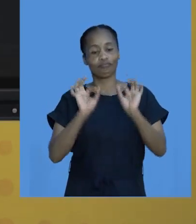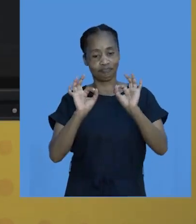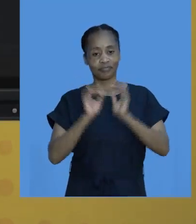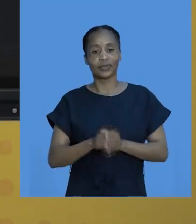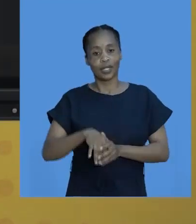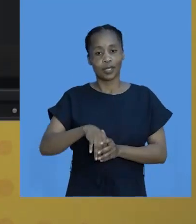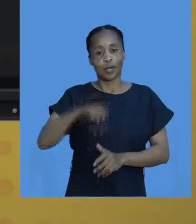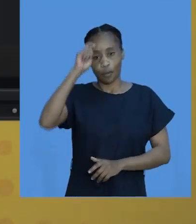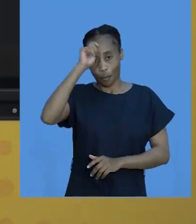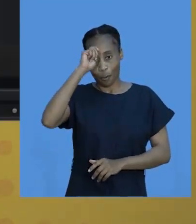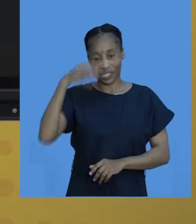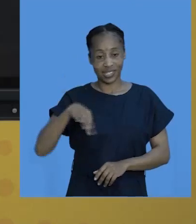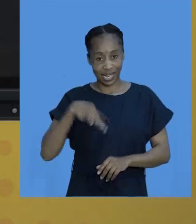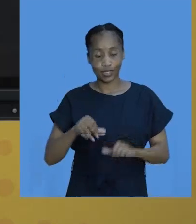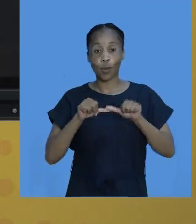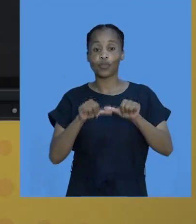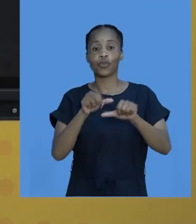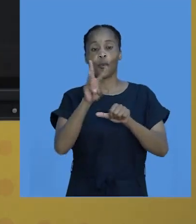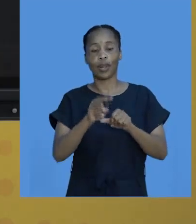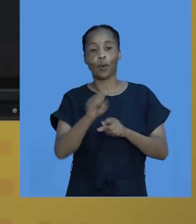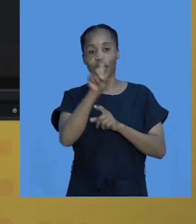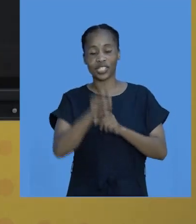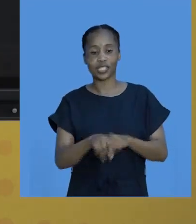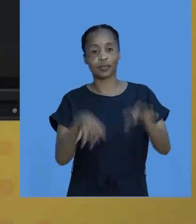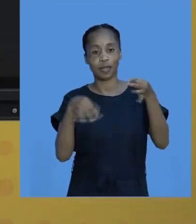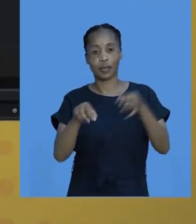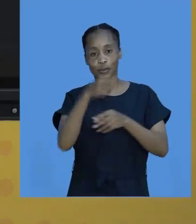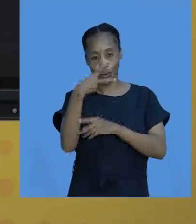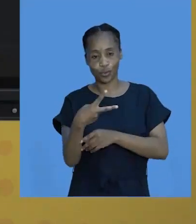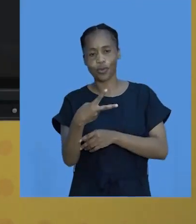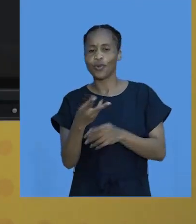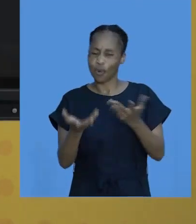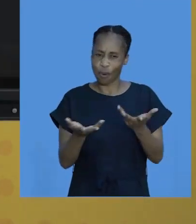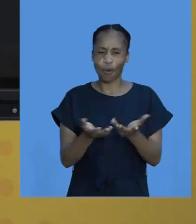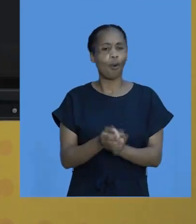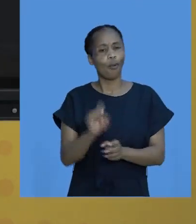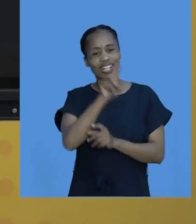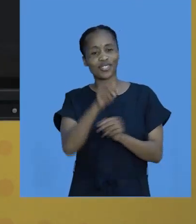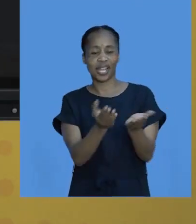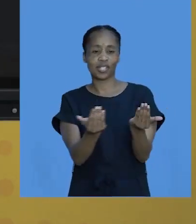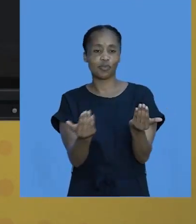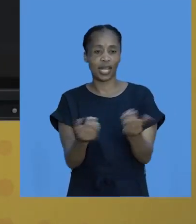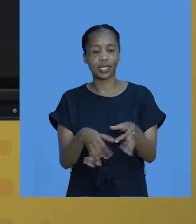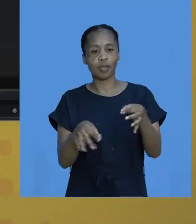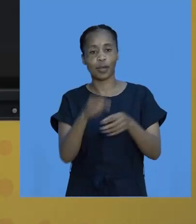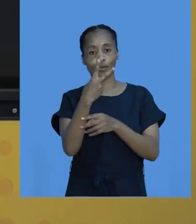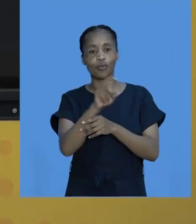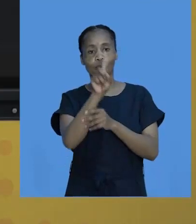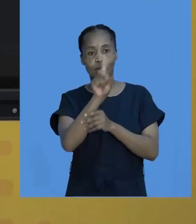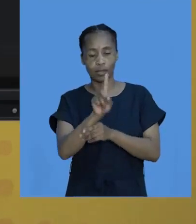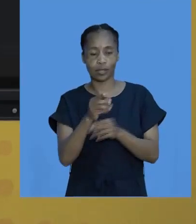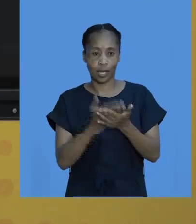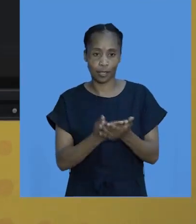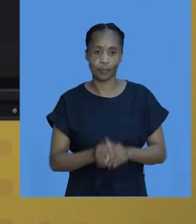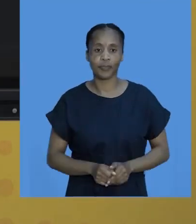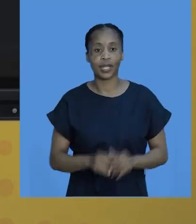there. Right, boys and girls, we are going to continue with our questions for paper 2, or typical questions that you guys can expect in